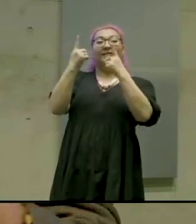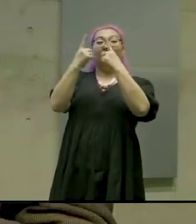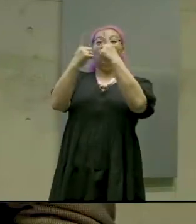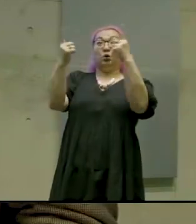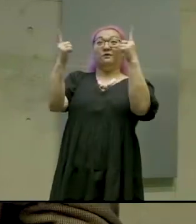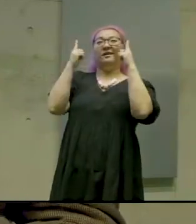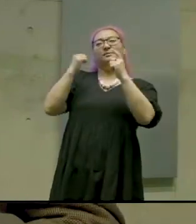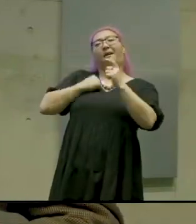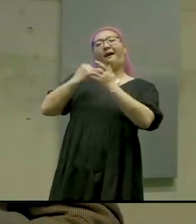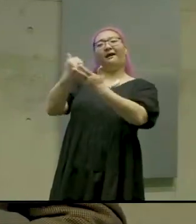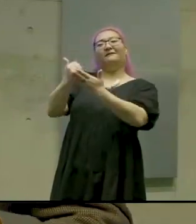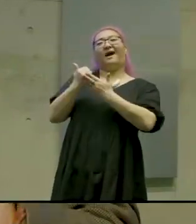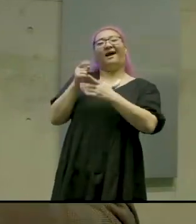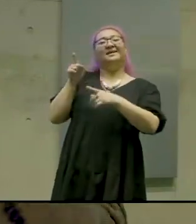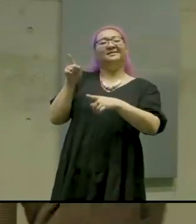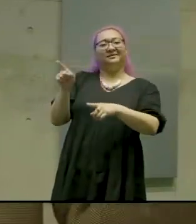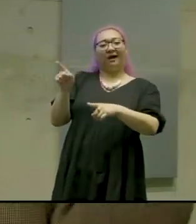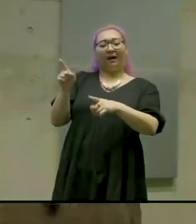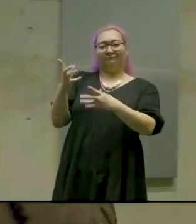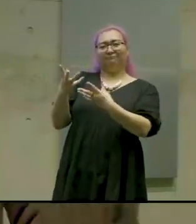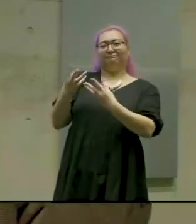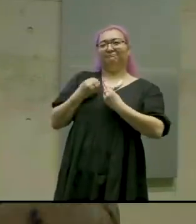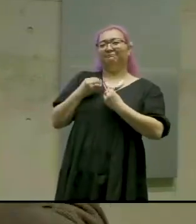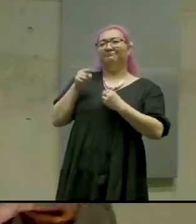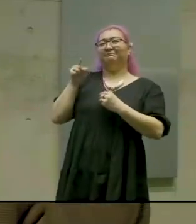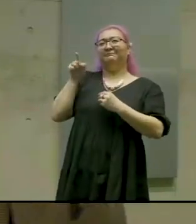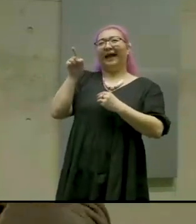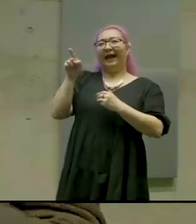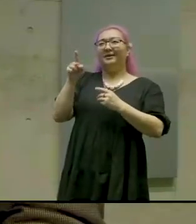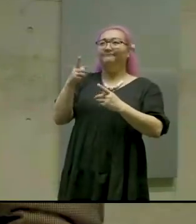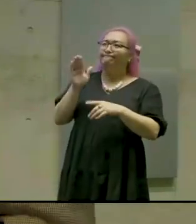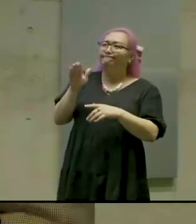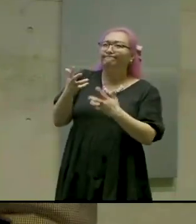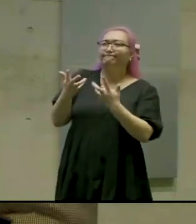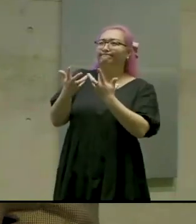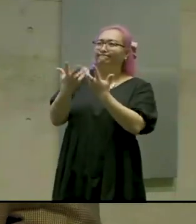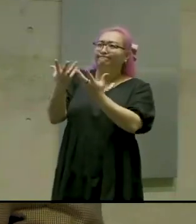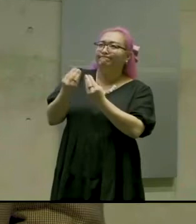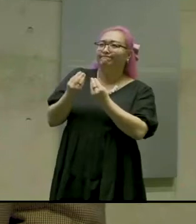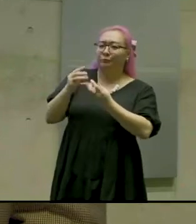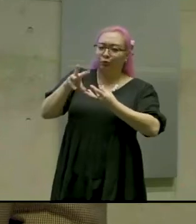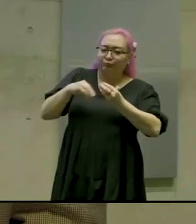like trying to make the game come together and all of that.